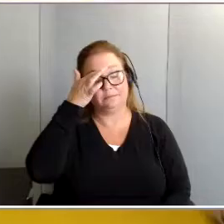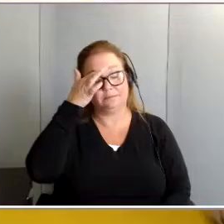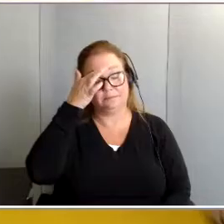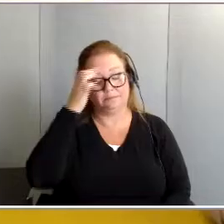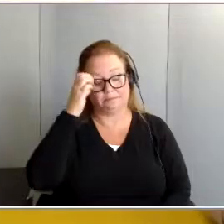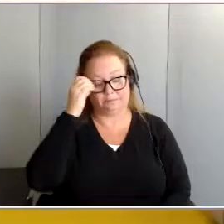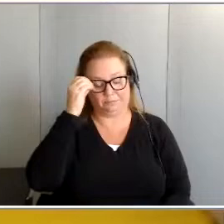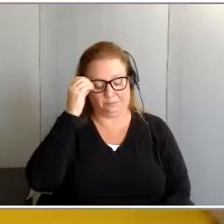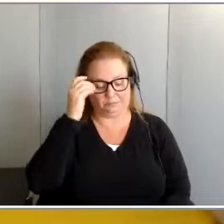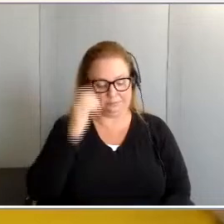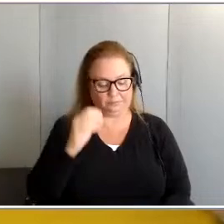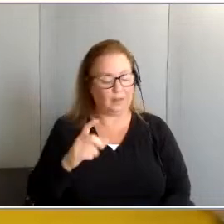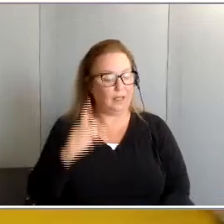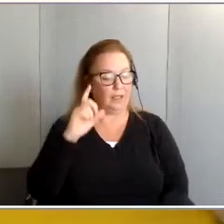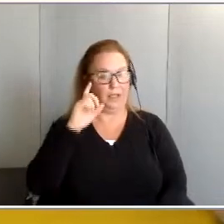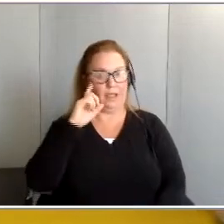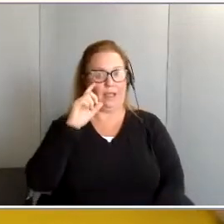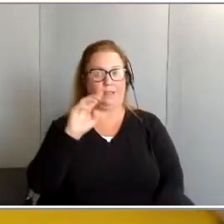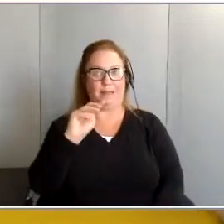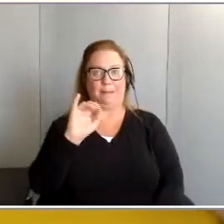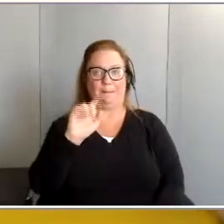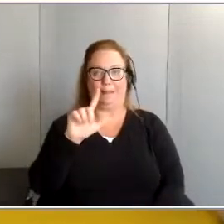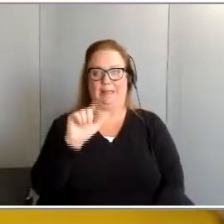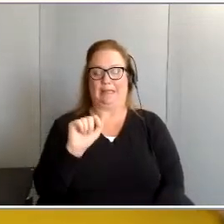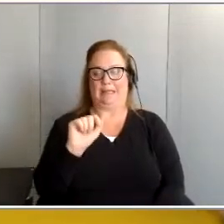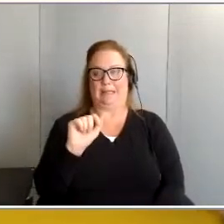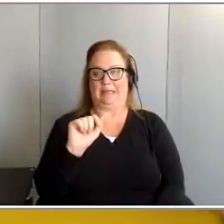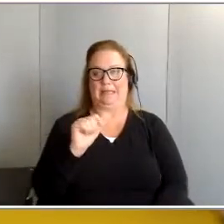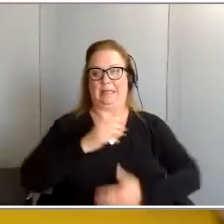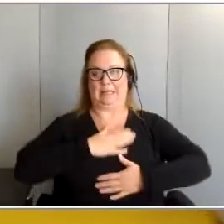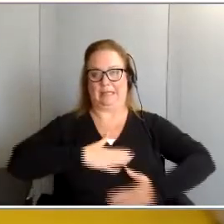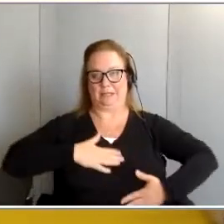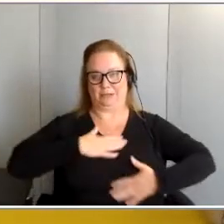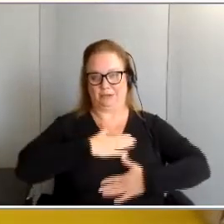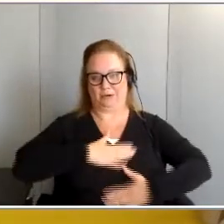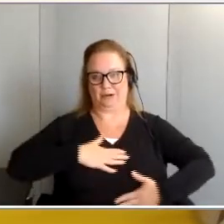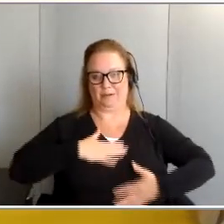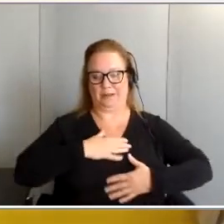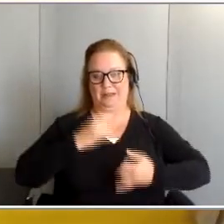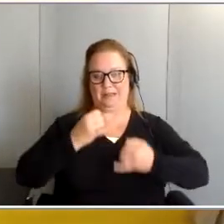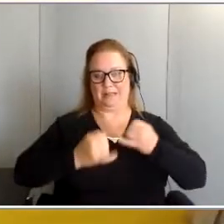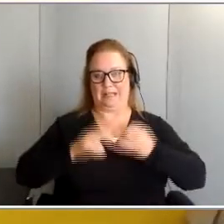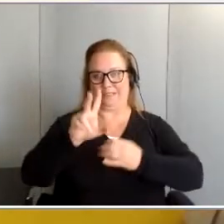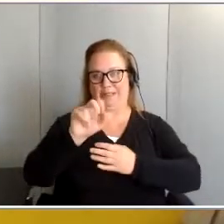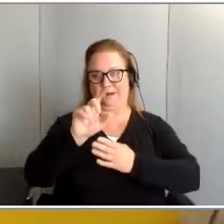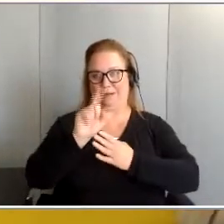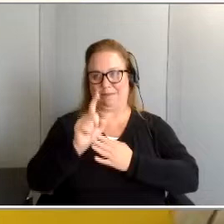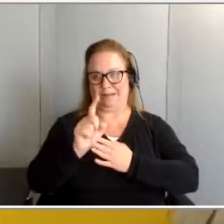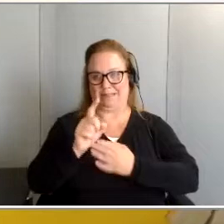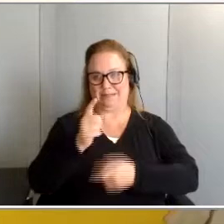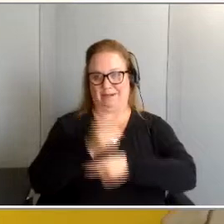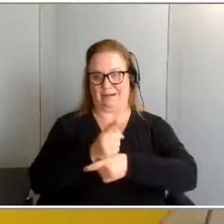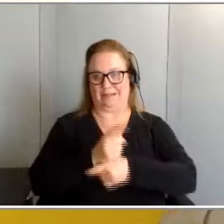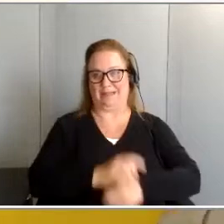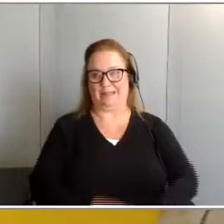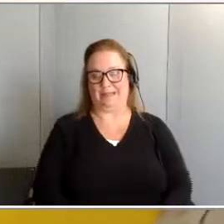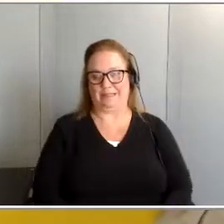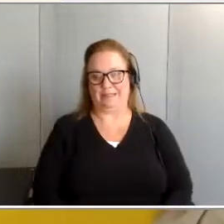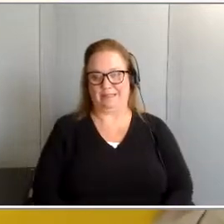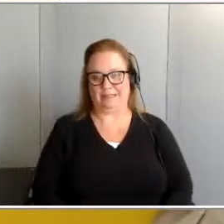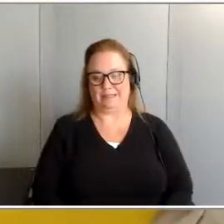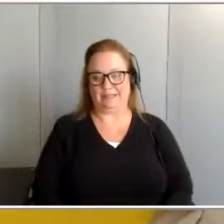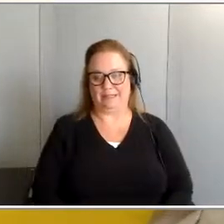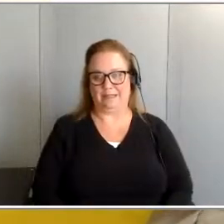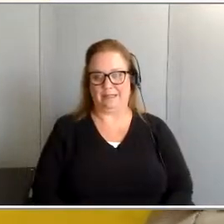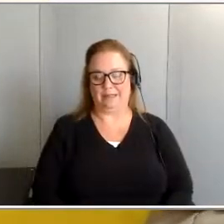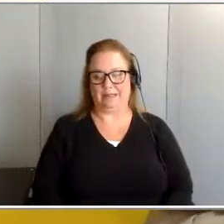Well, I think Mila here has had an enjoyable last half hour or so here with Sam. Is that right? Yeah. Well, now she's got